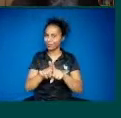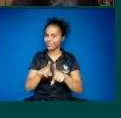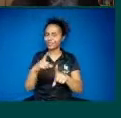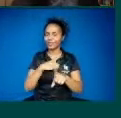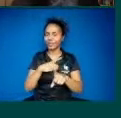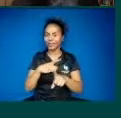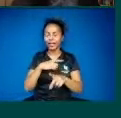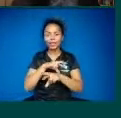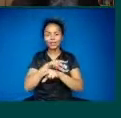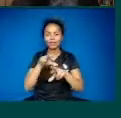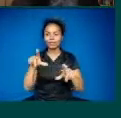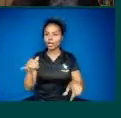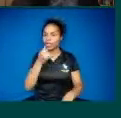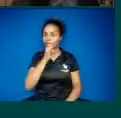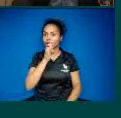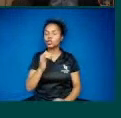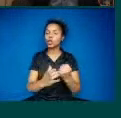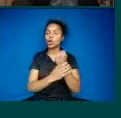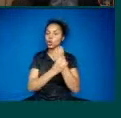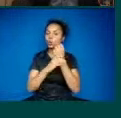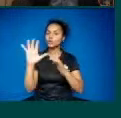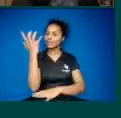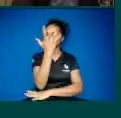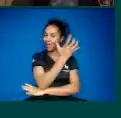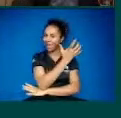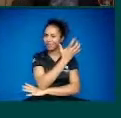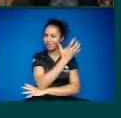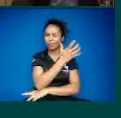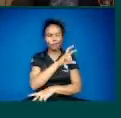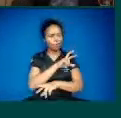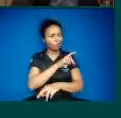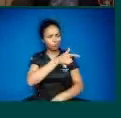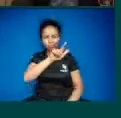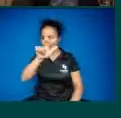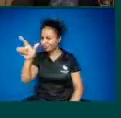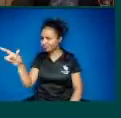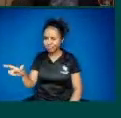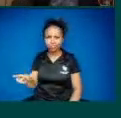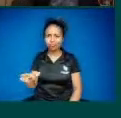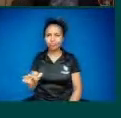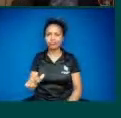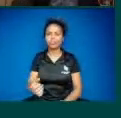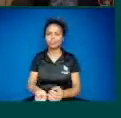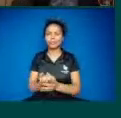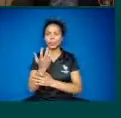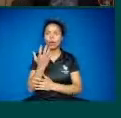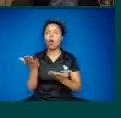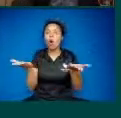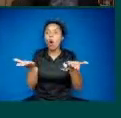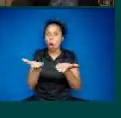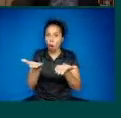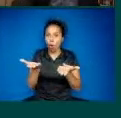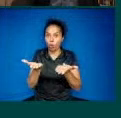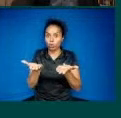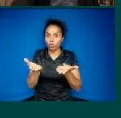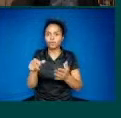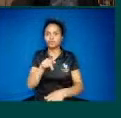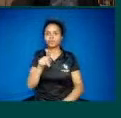capacity to be strong in this area of sustainable fuels as well. Now Professor